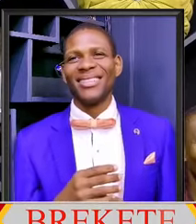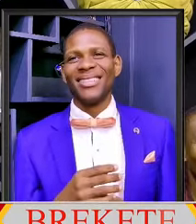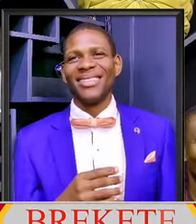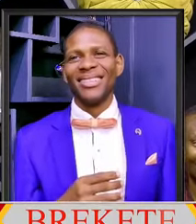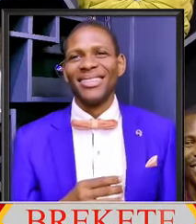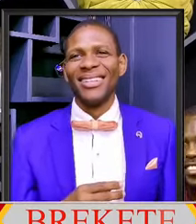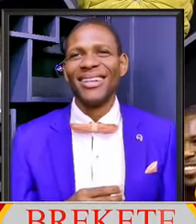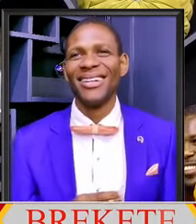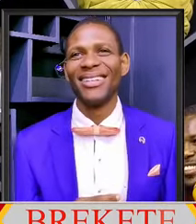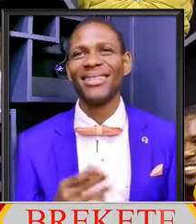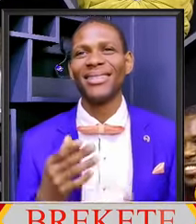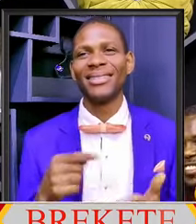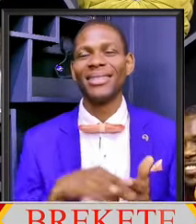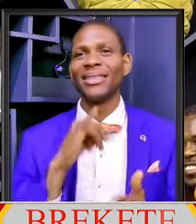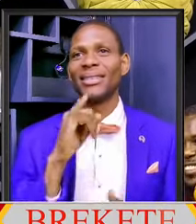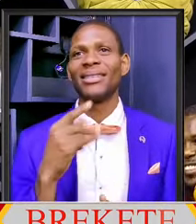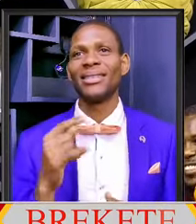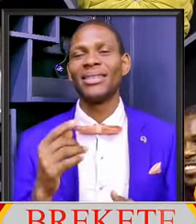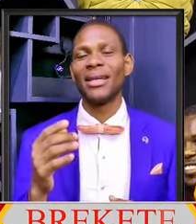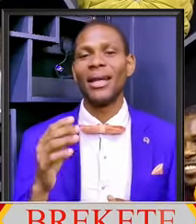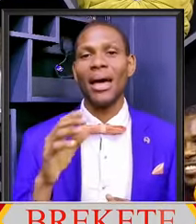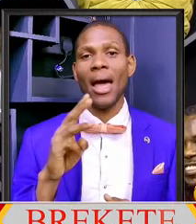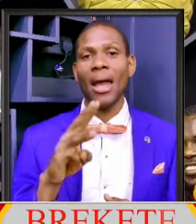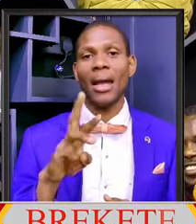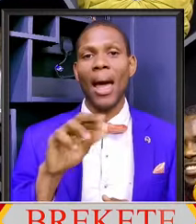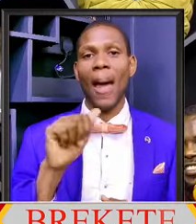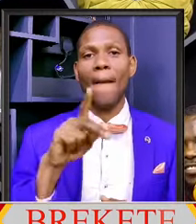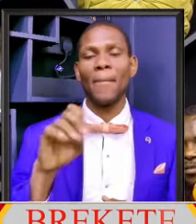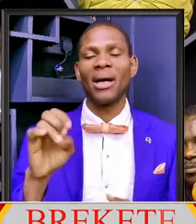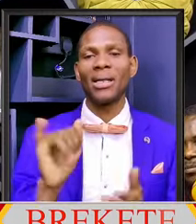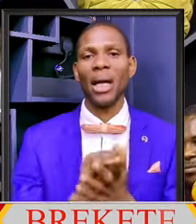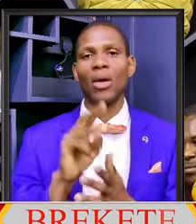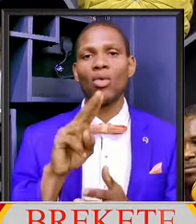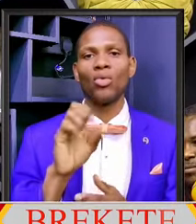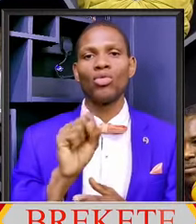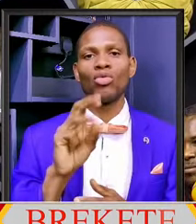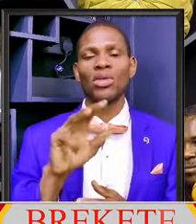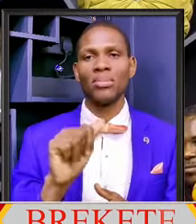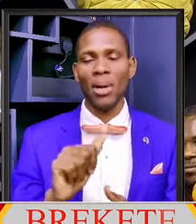Oh, wow. Now the rapper way Usman carry come so.